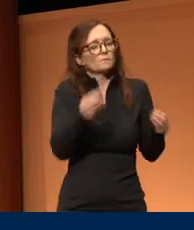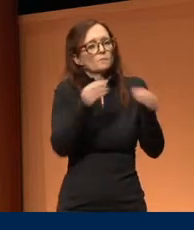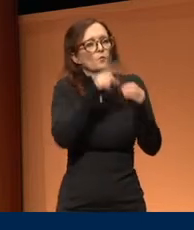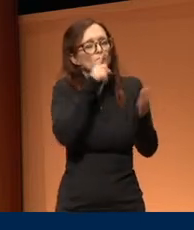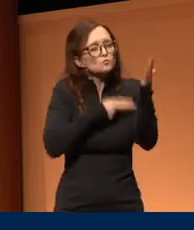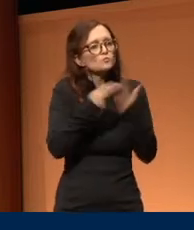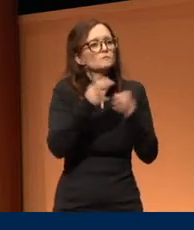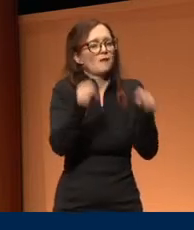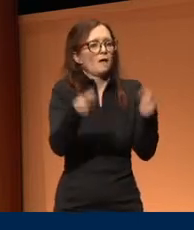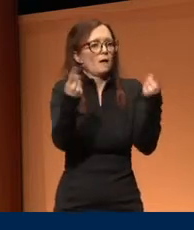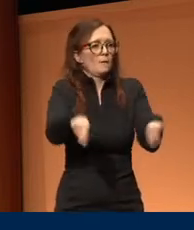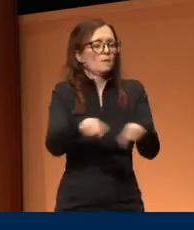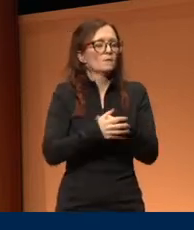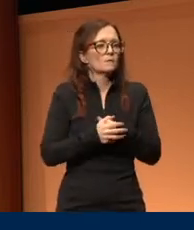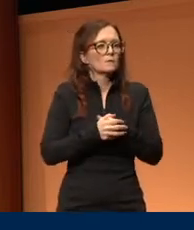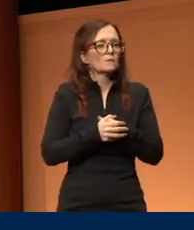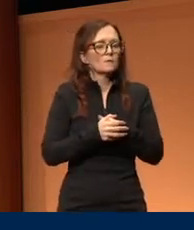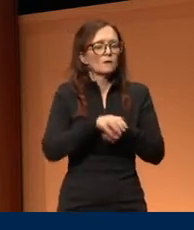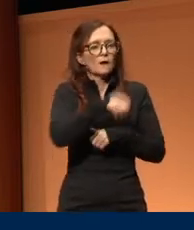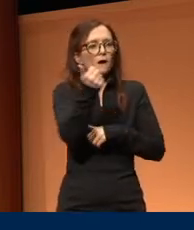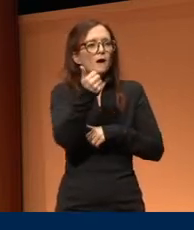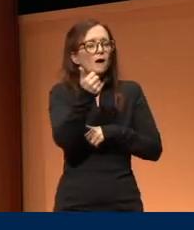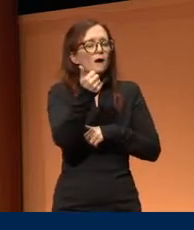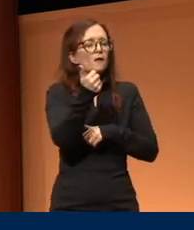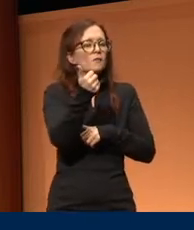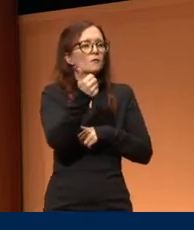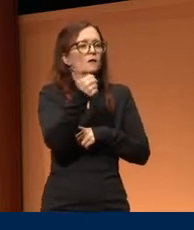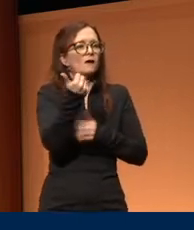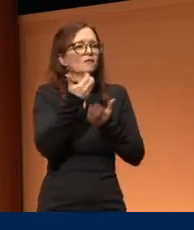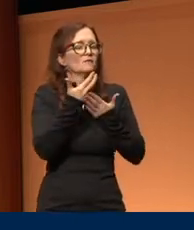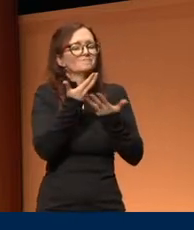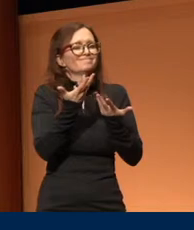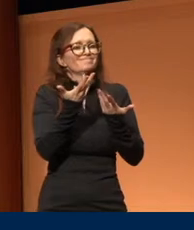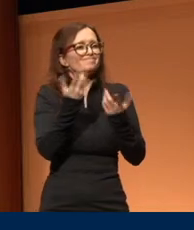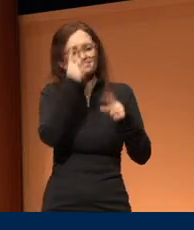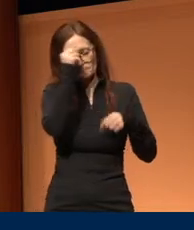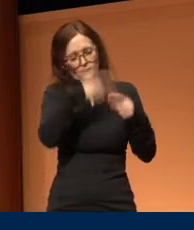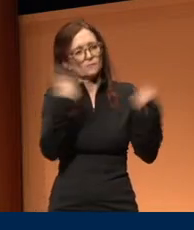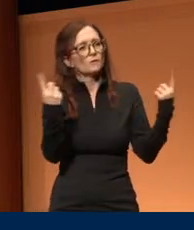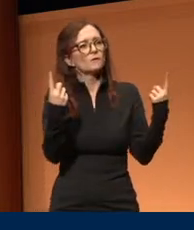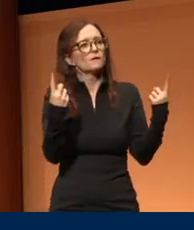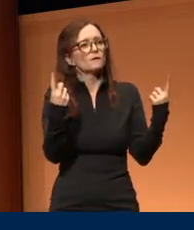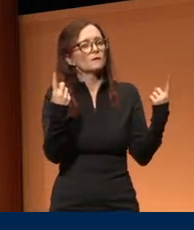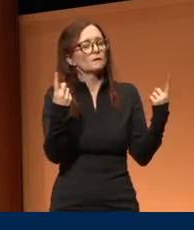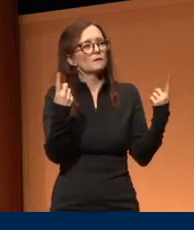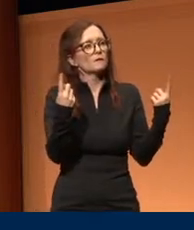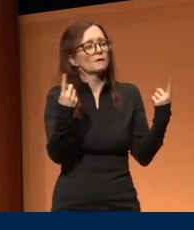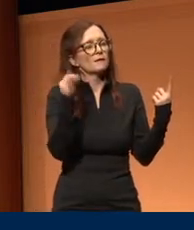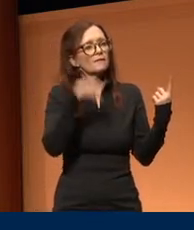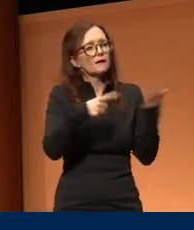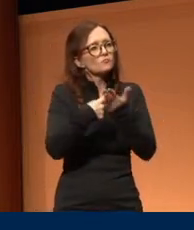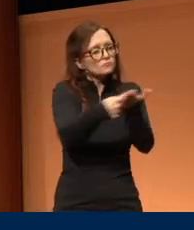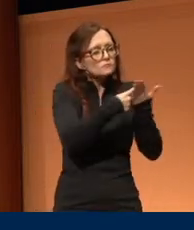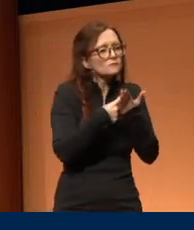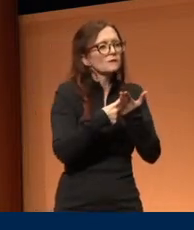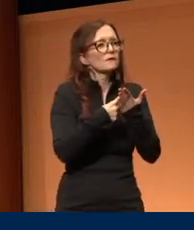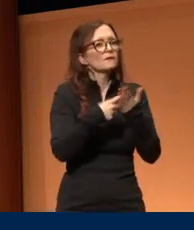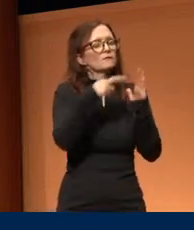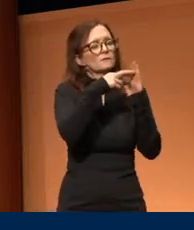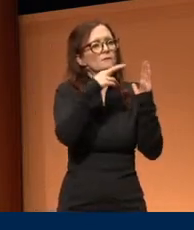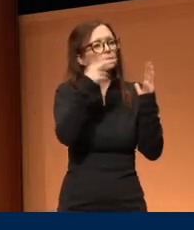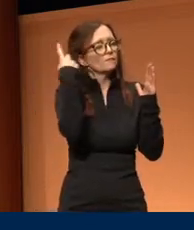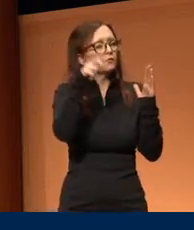oriented? Then another objection is one of scalability. Even assuming I'm right that deliberation under a condition of